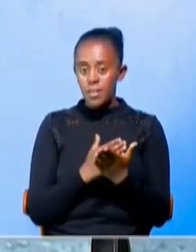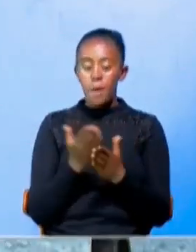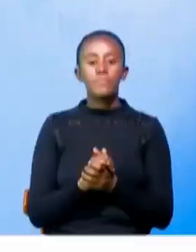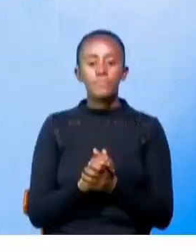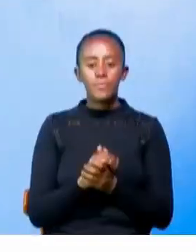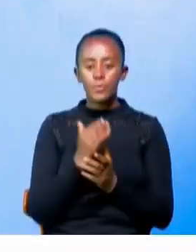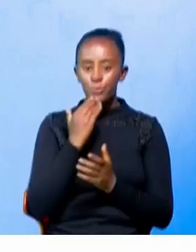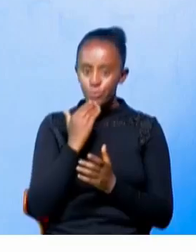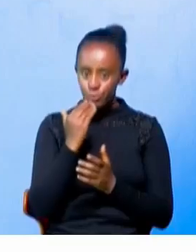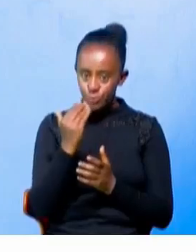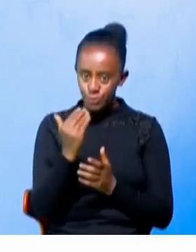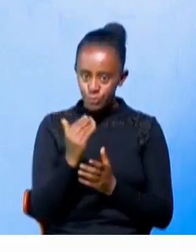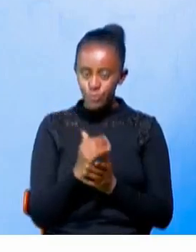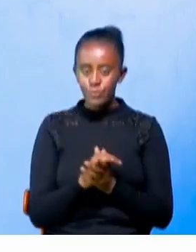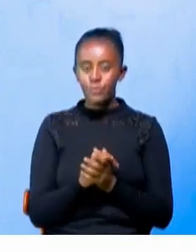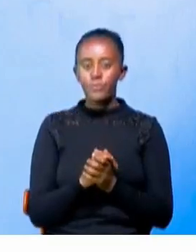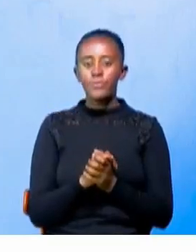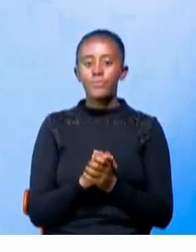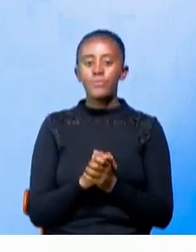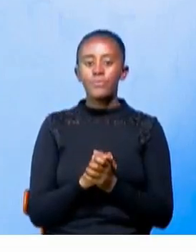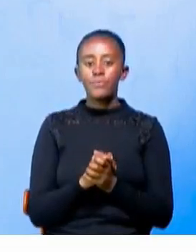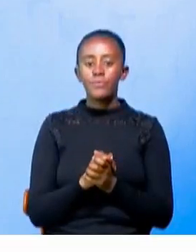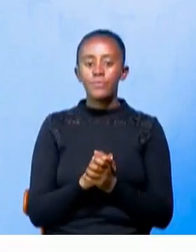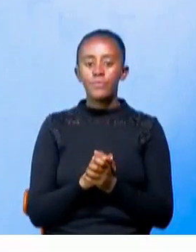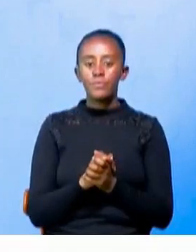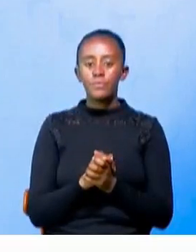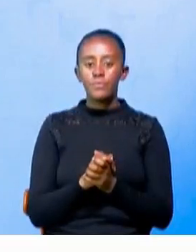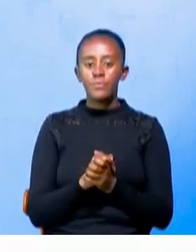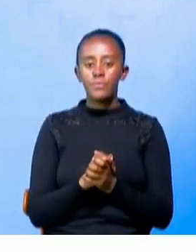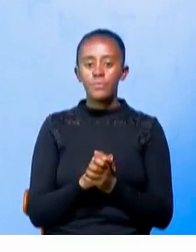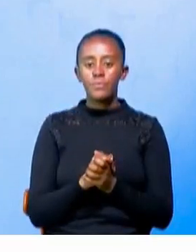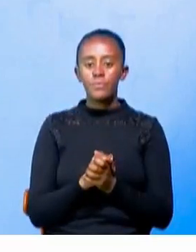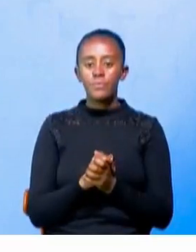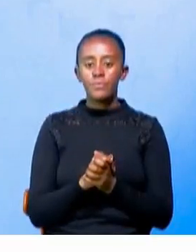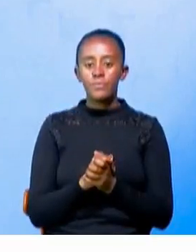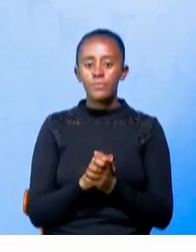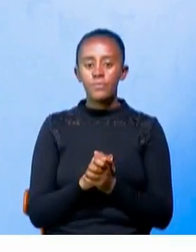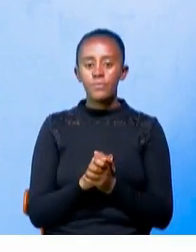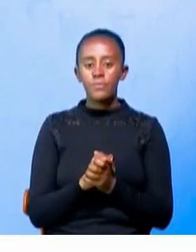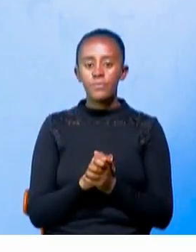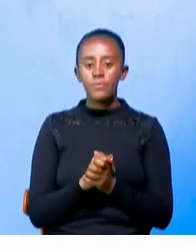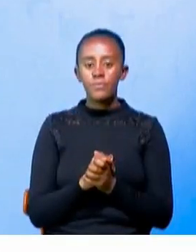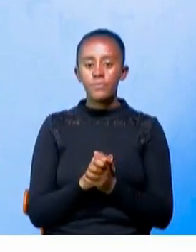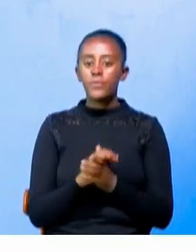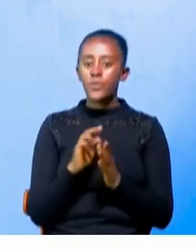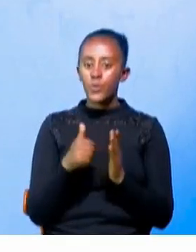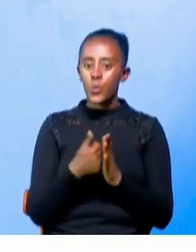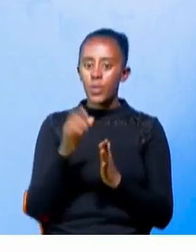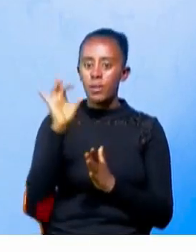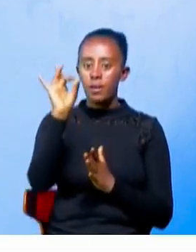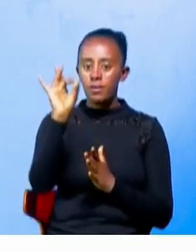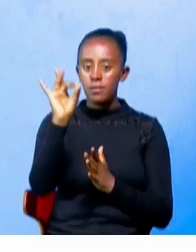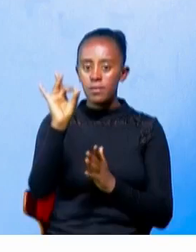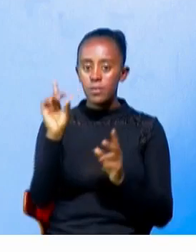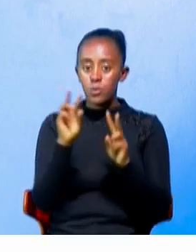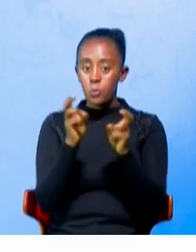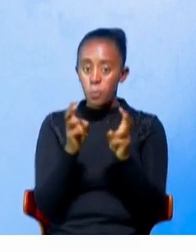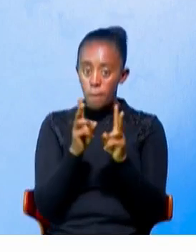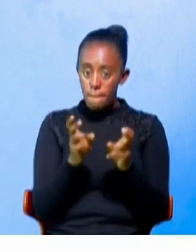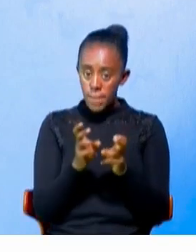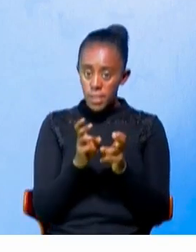one. That is Unit 8. The topic is that